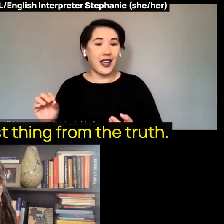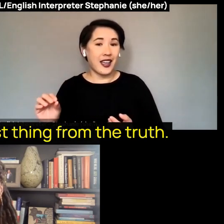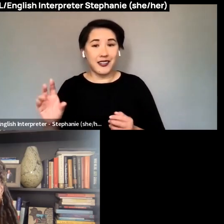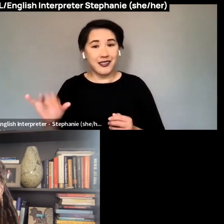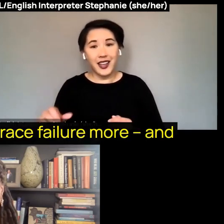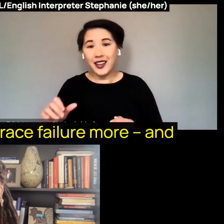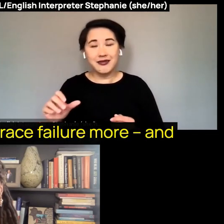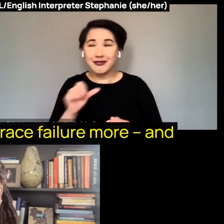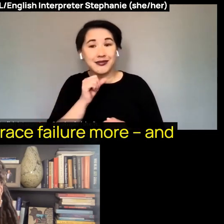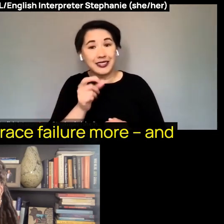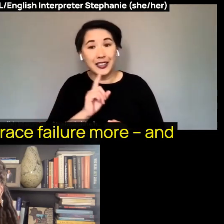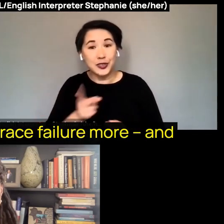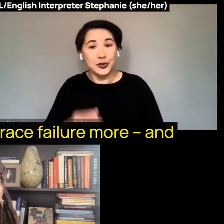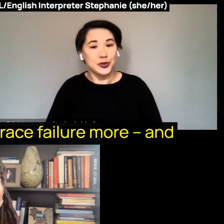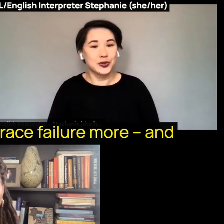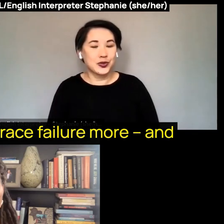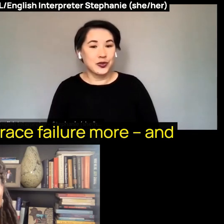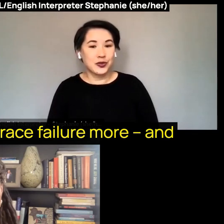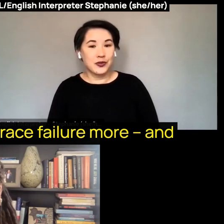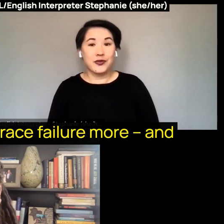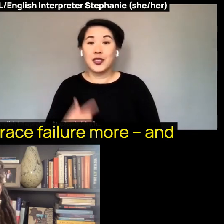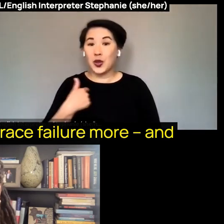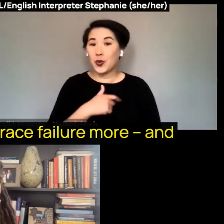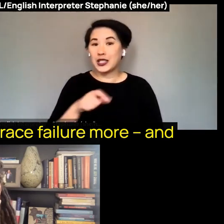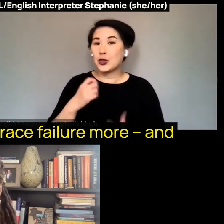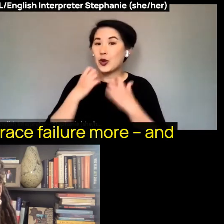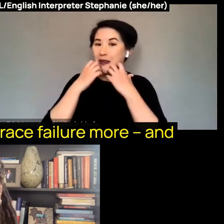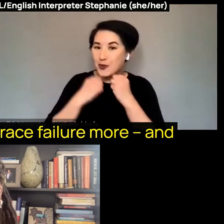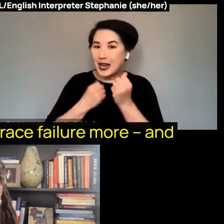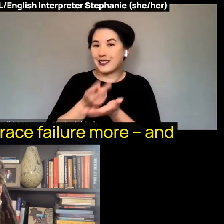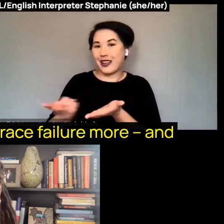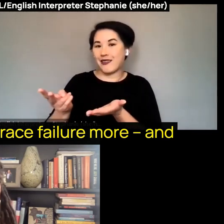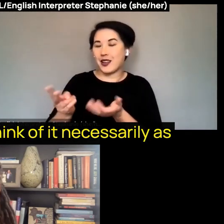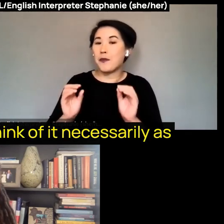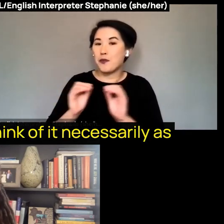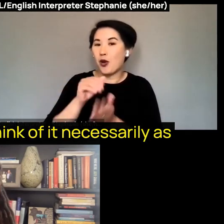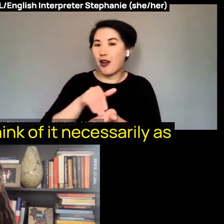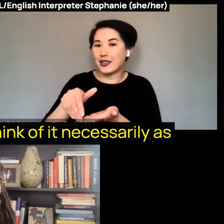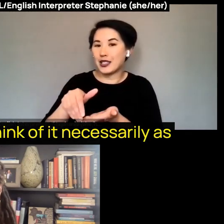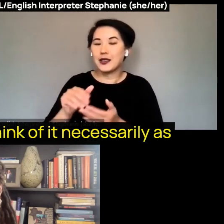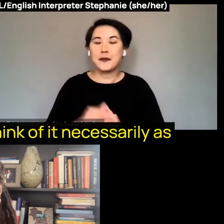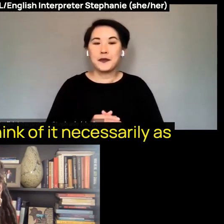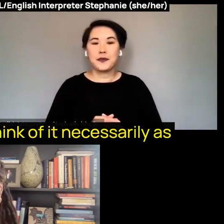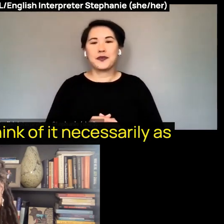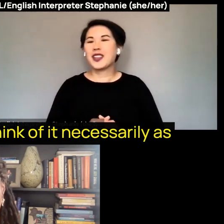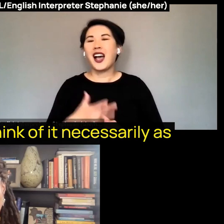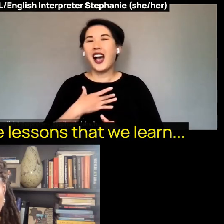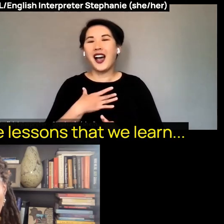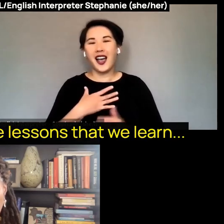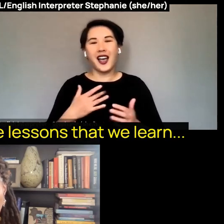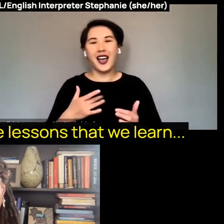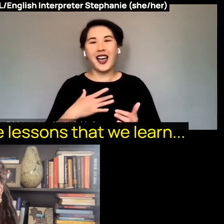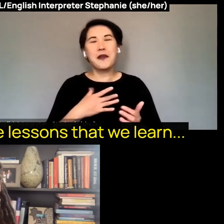truth. I think that we need to embrace failure more. And I don't necessarily like to think of it necessarily